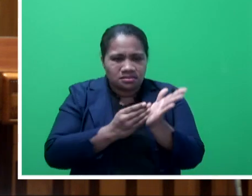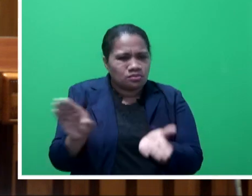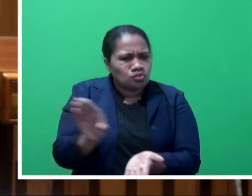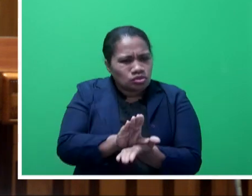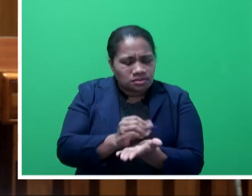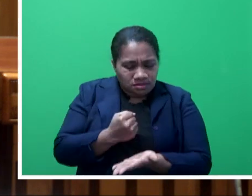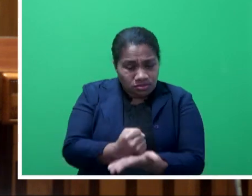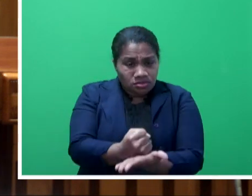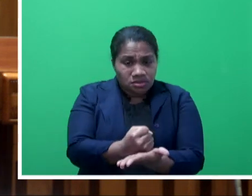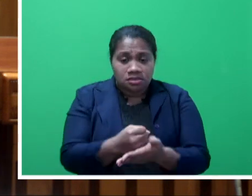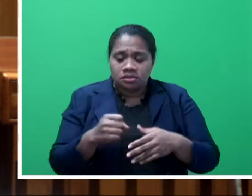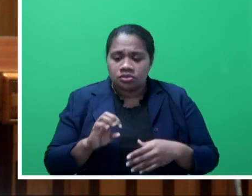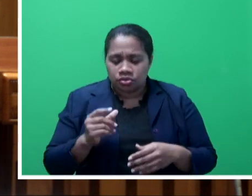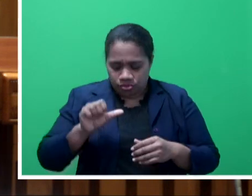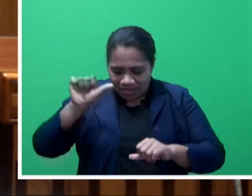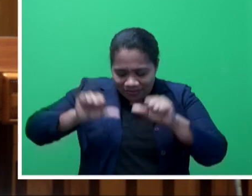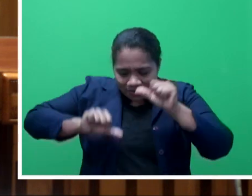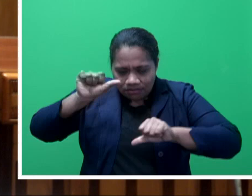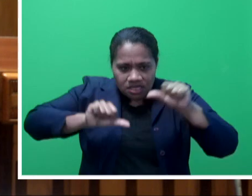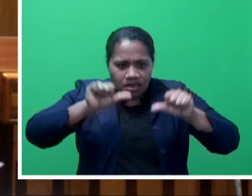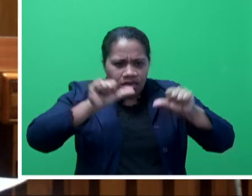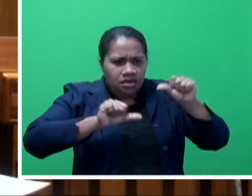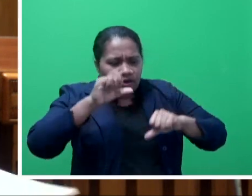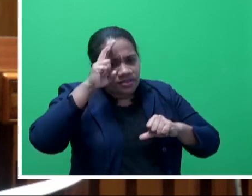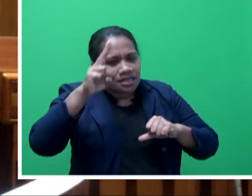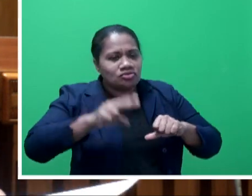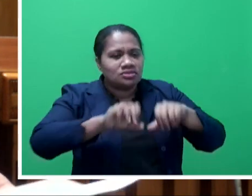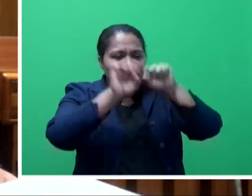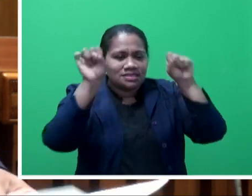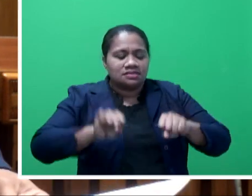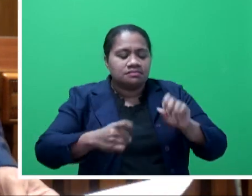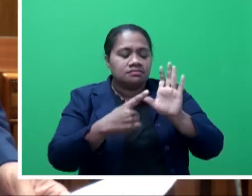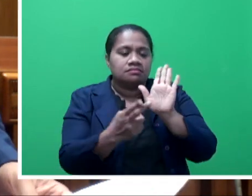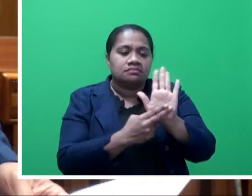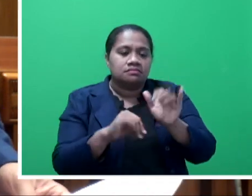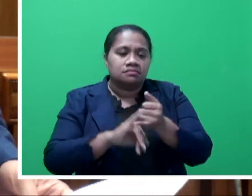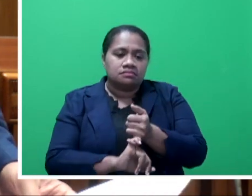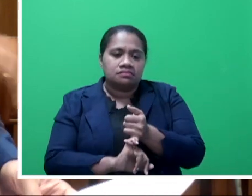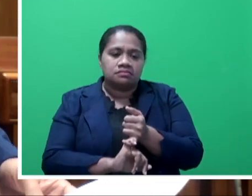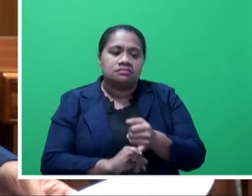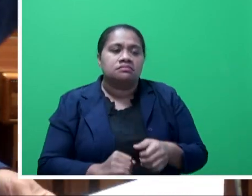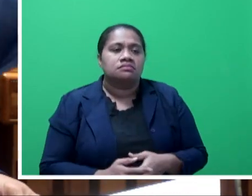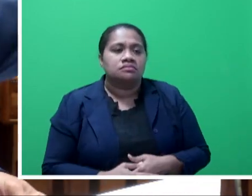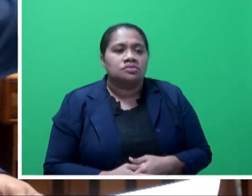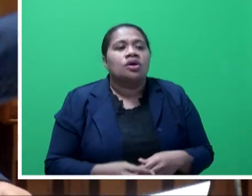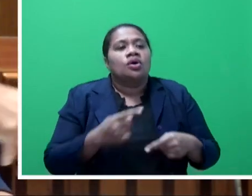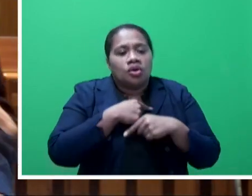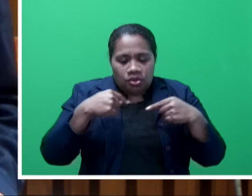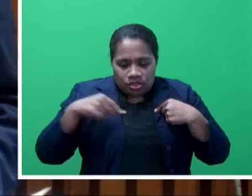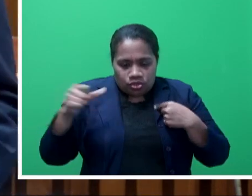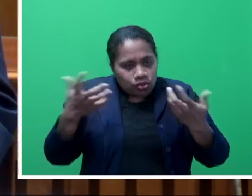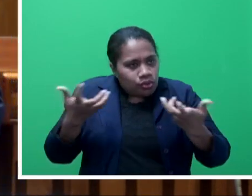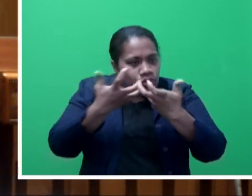the Australian system, assessment is called the Assessment of National System, ANS. We have to meet that